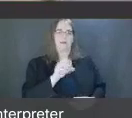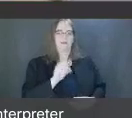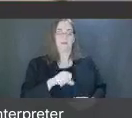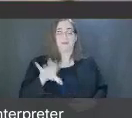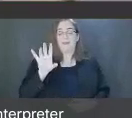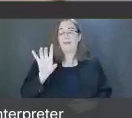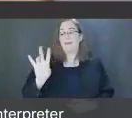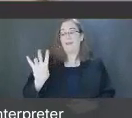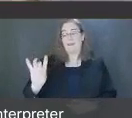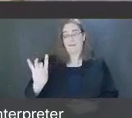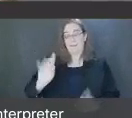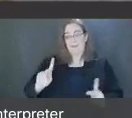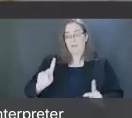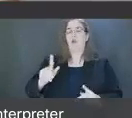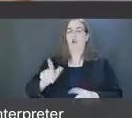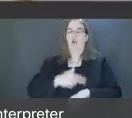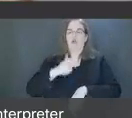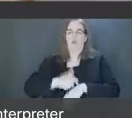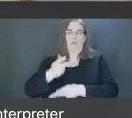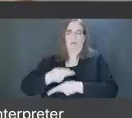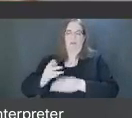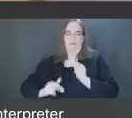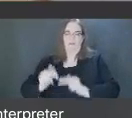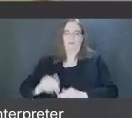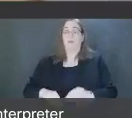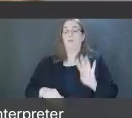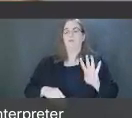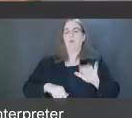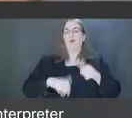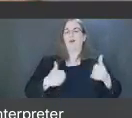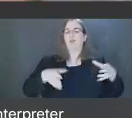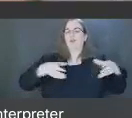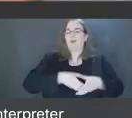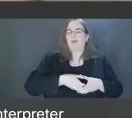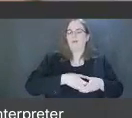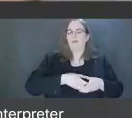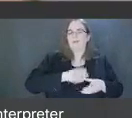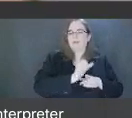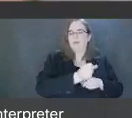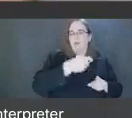long-term care facilities, 4 were from other congregate settings, and